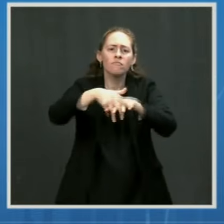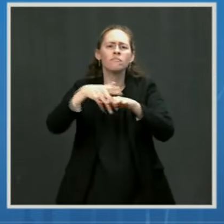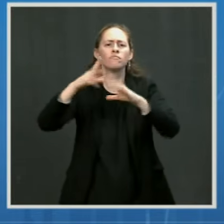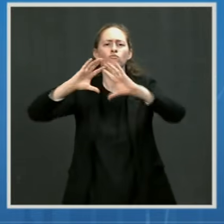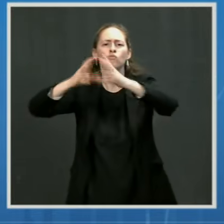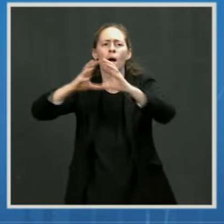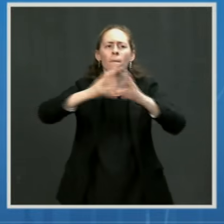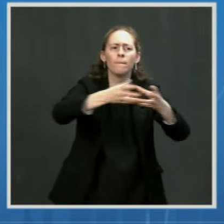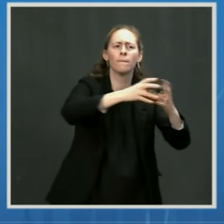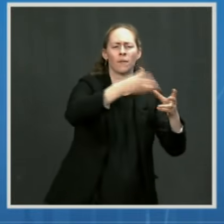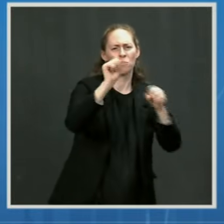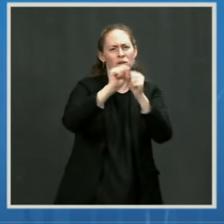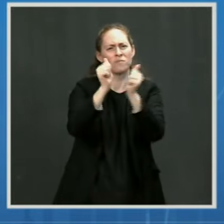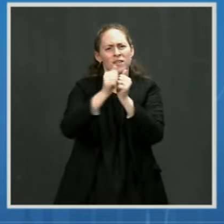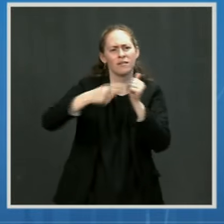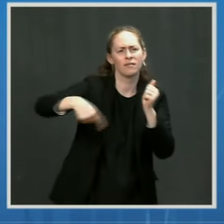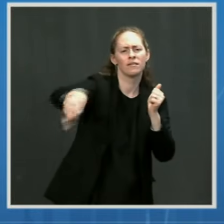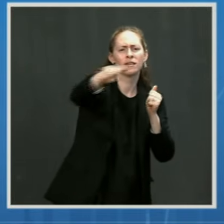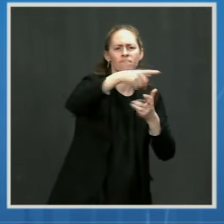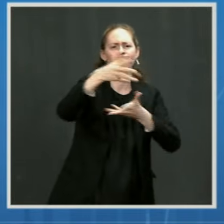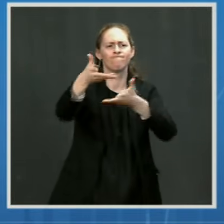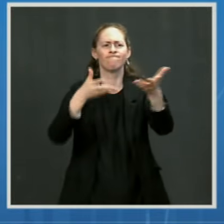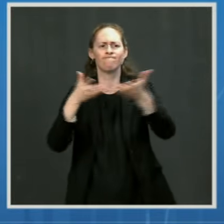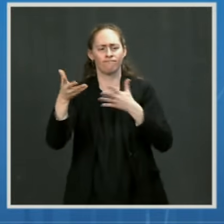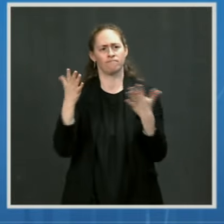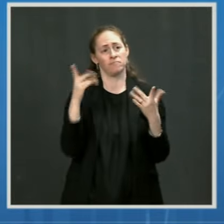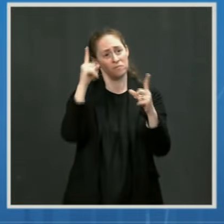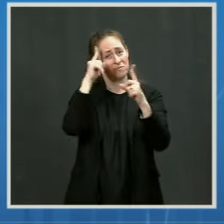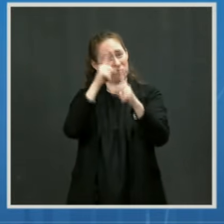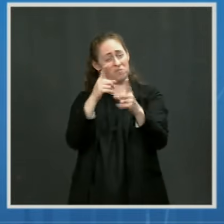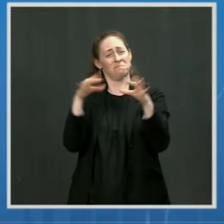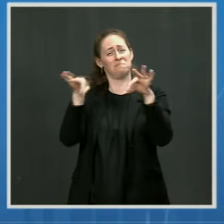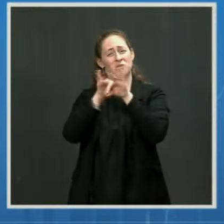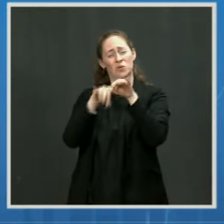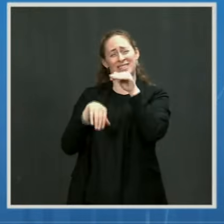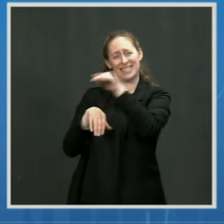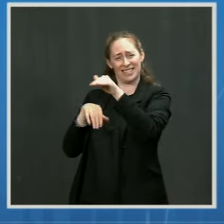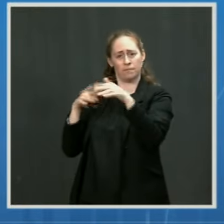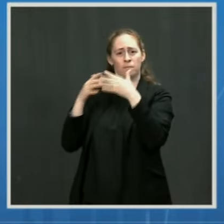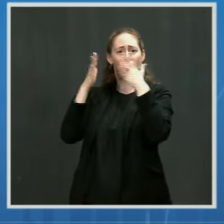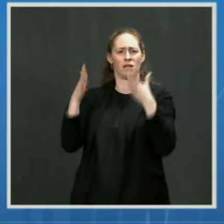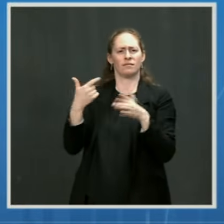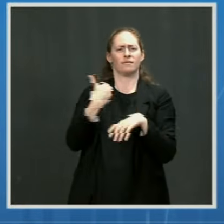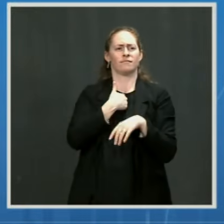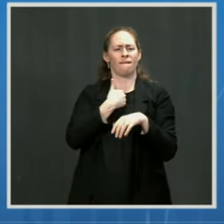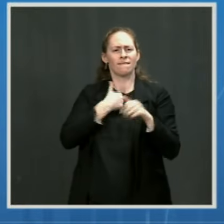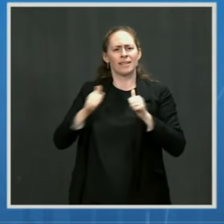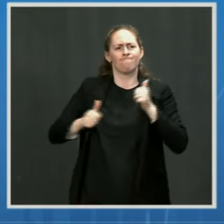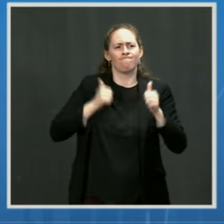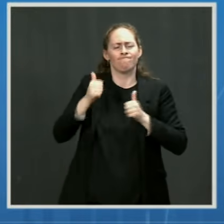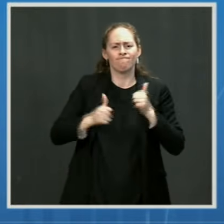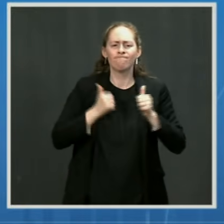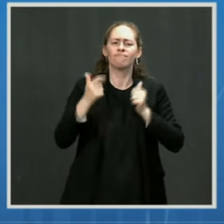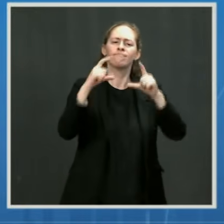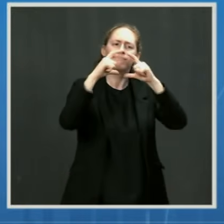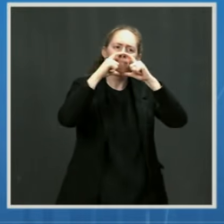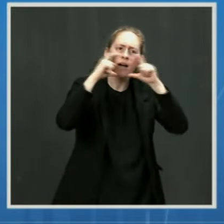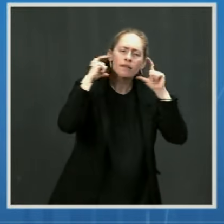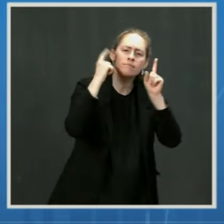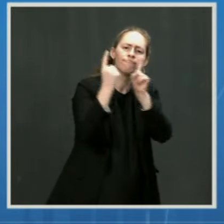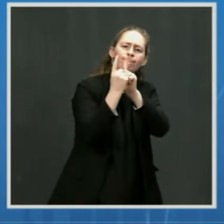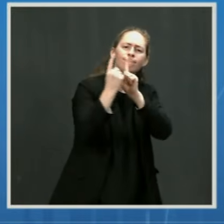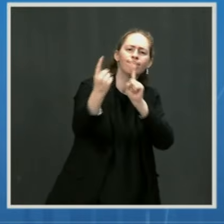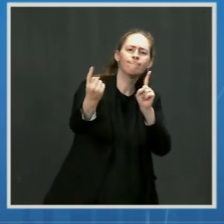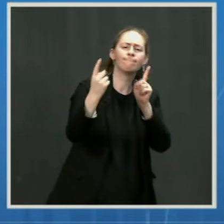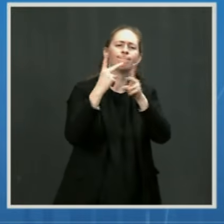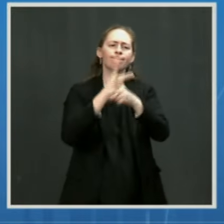administering, and we need Americans to do their part. Wear a mask, socially distance, and get